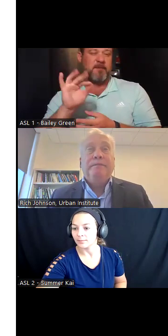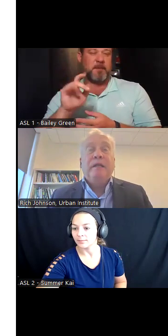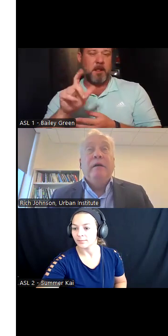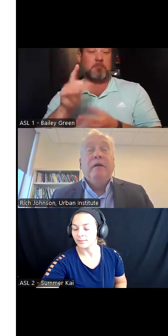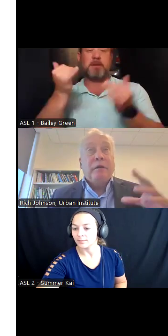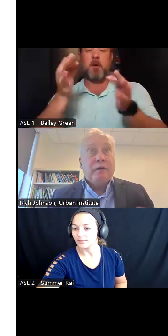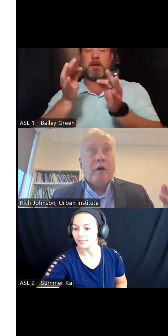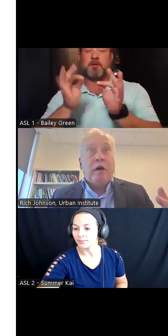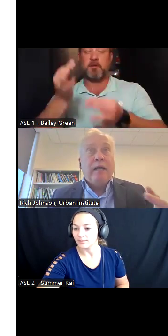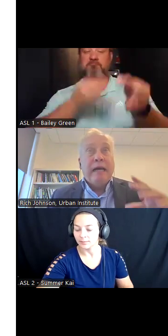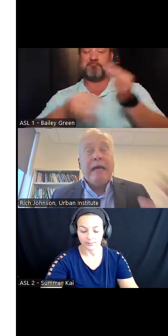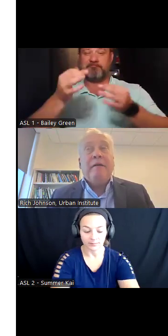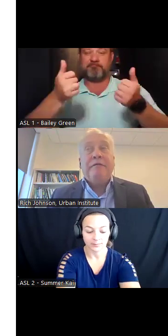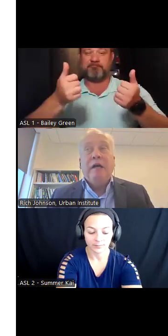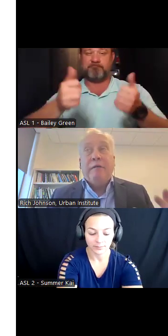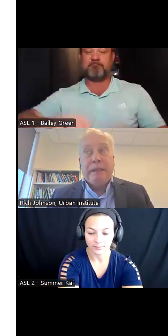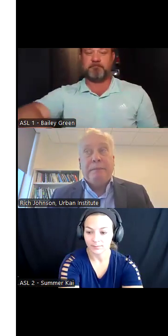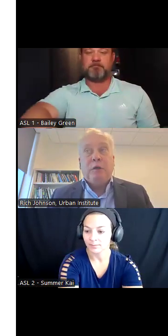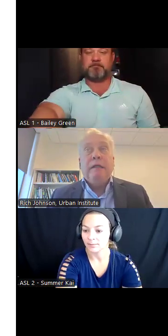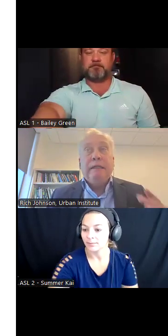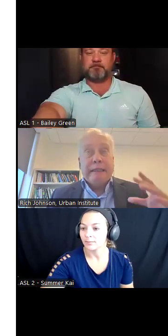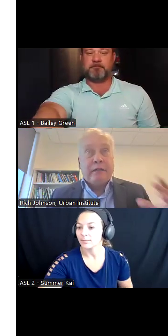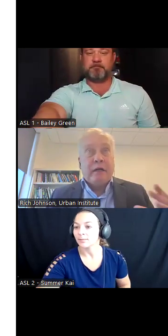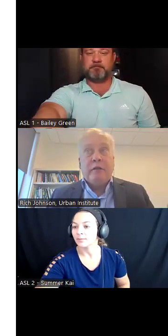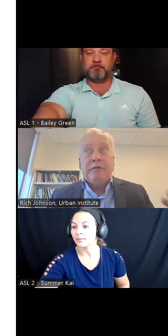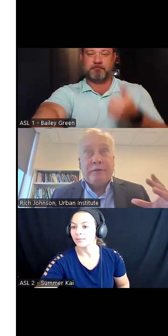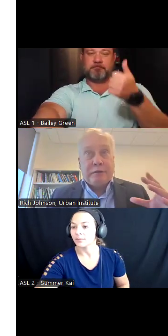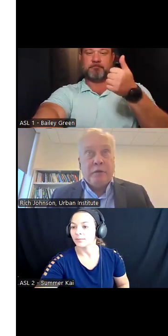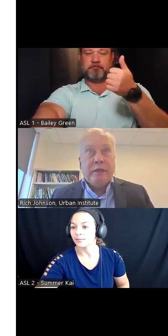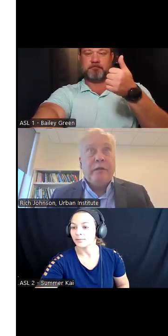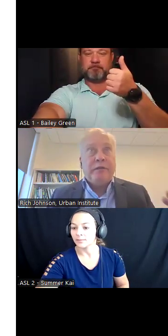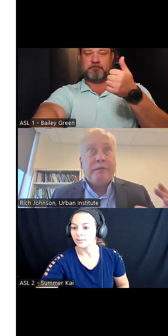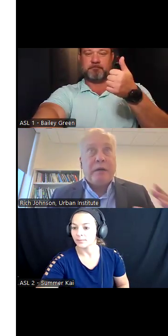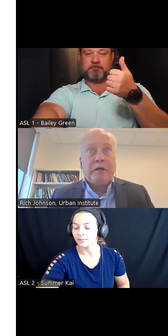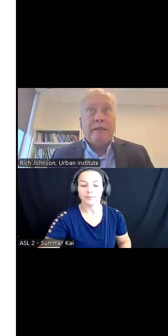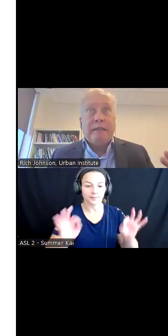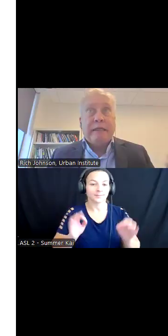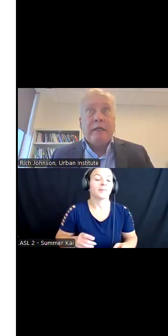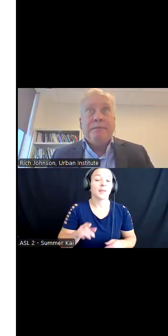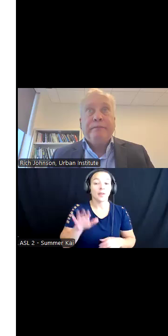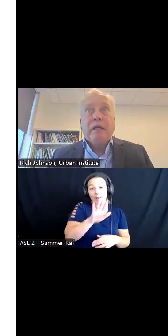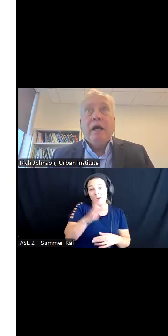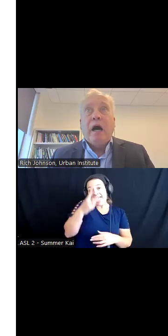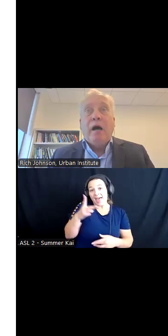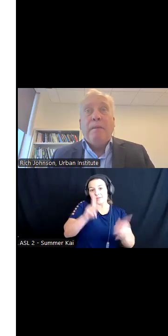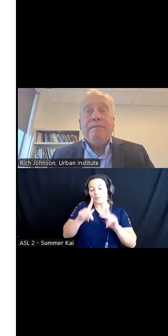FPL. So overall, half of people can cover 2 years of moderate care.